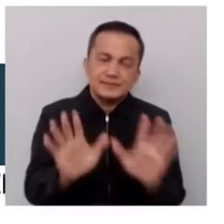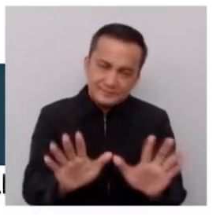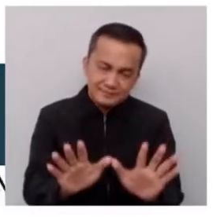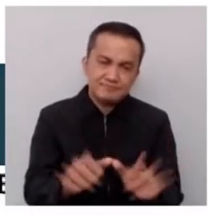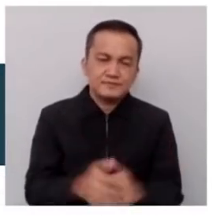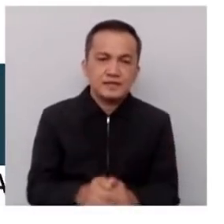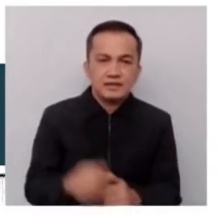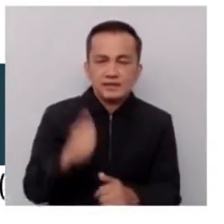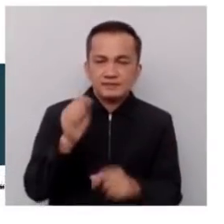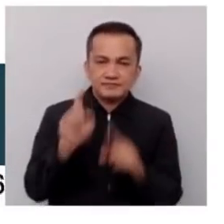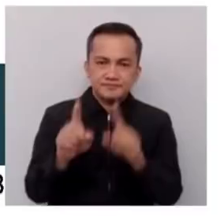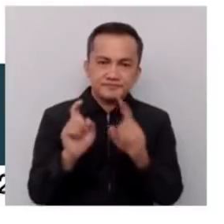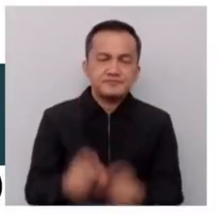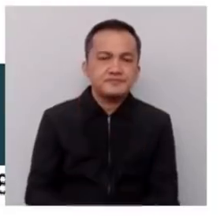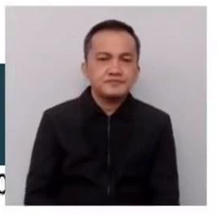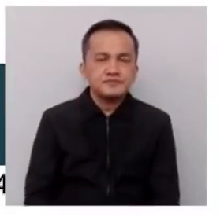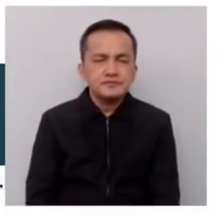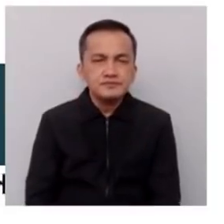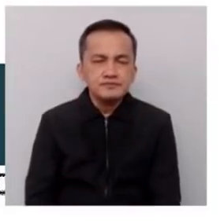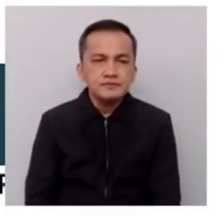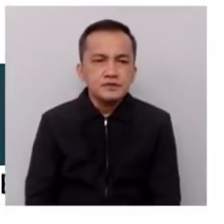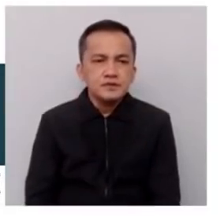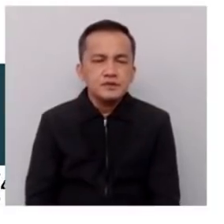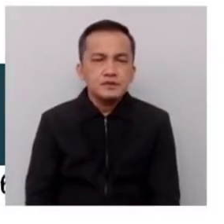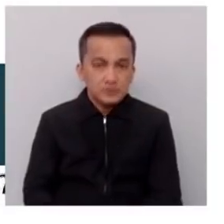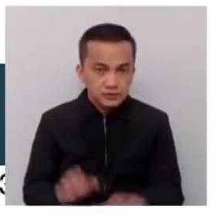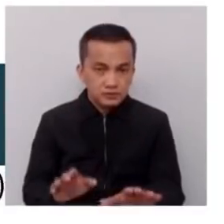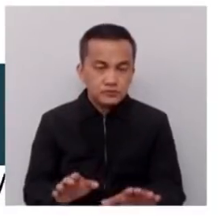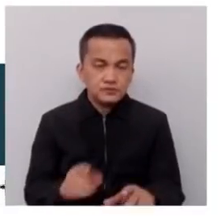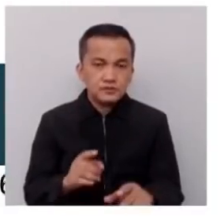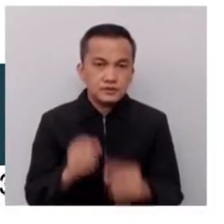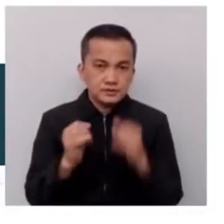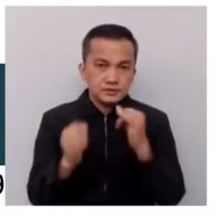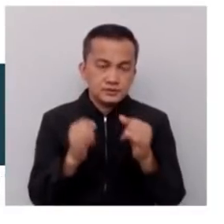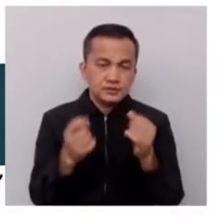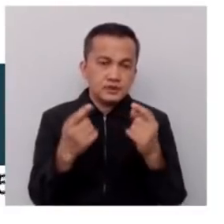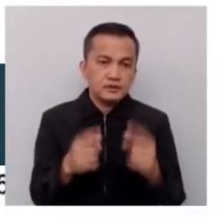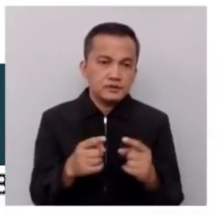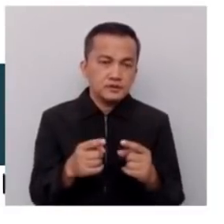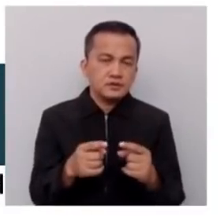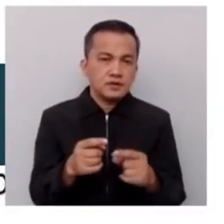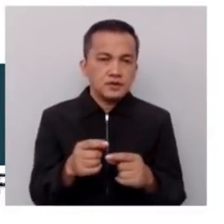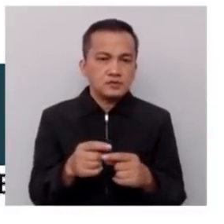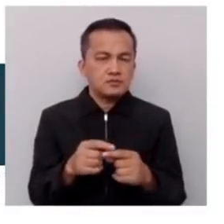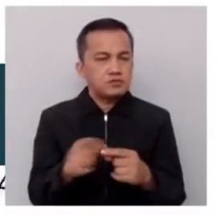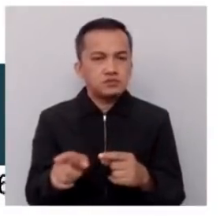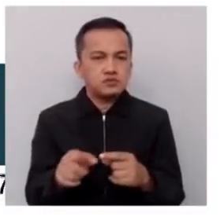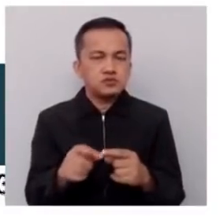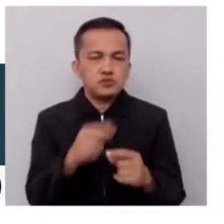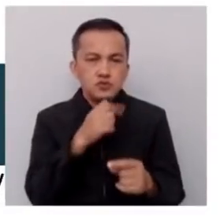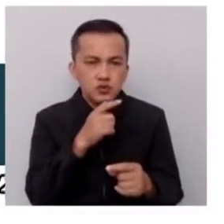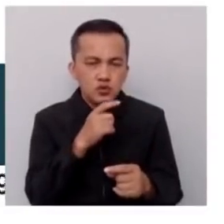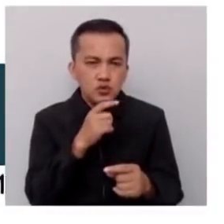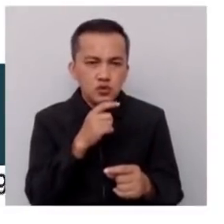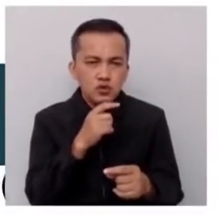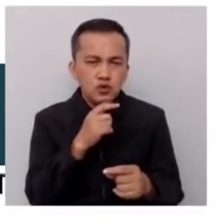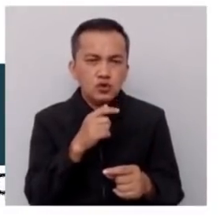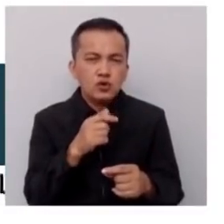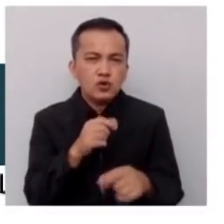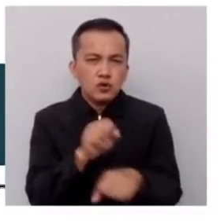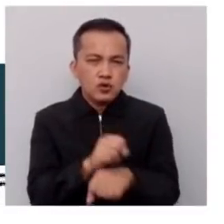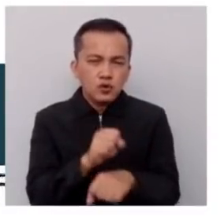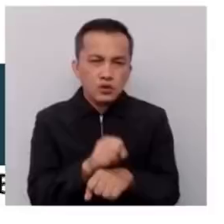more questions to get in edgewise. Now, this interview happened upon the insistence of the NTF-LCAC.